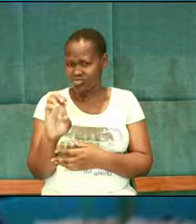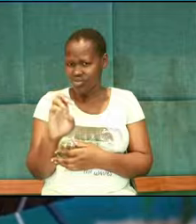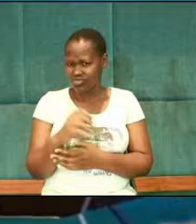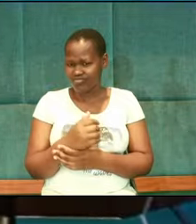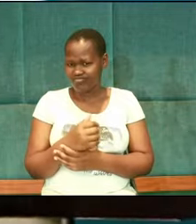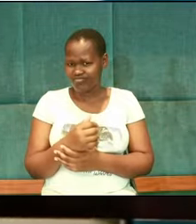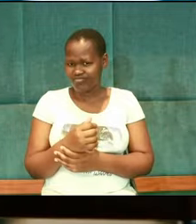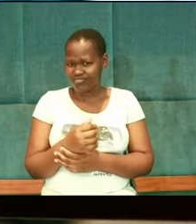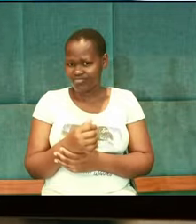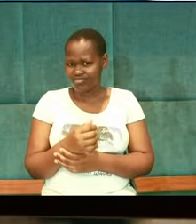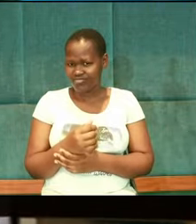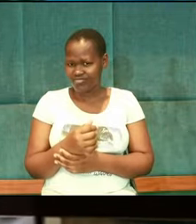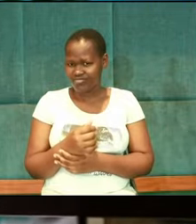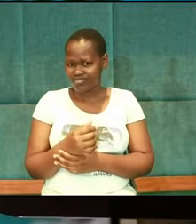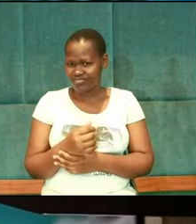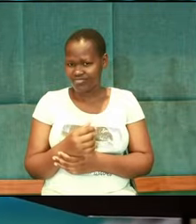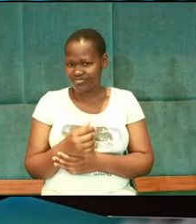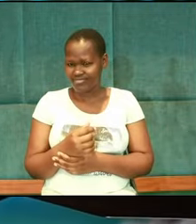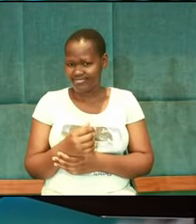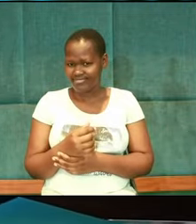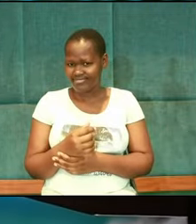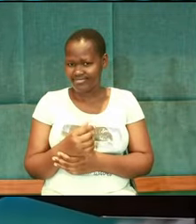No amount of prayer will save you.